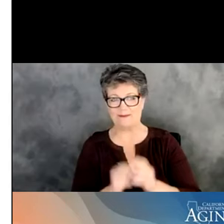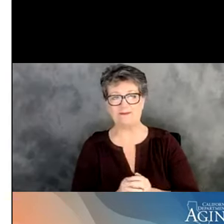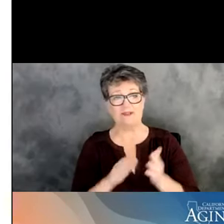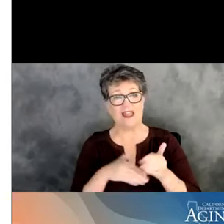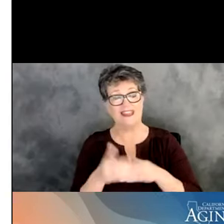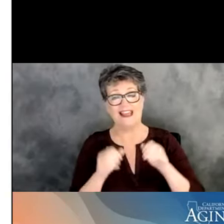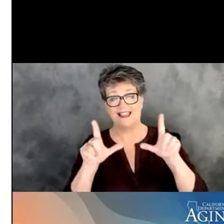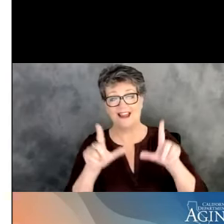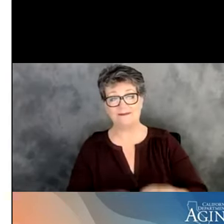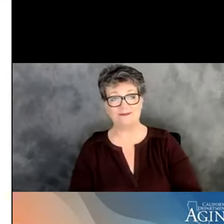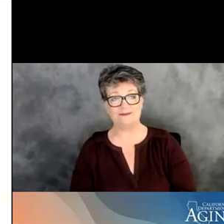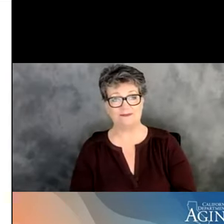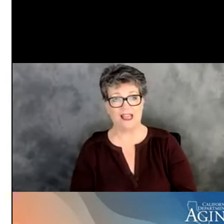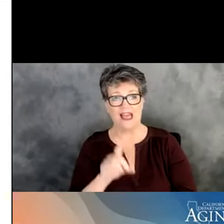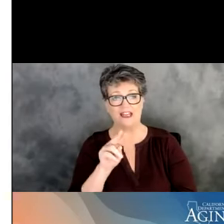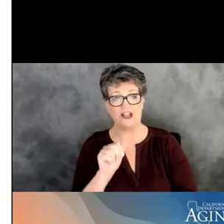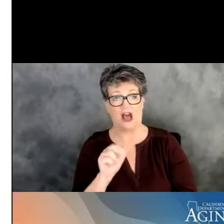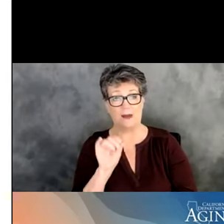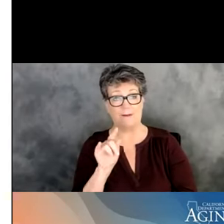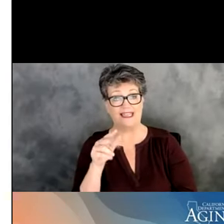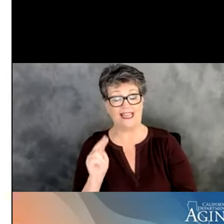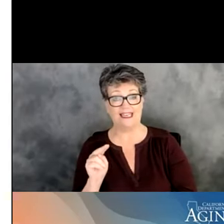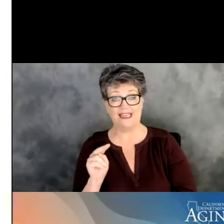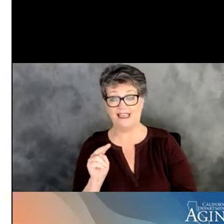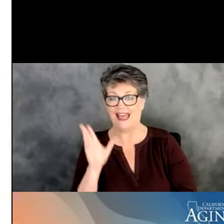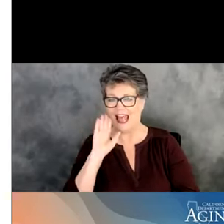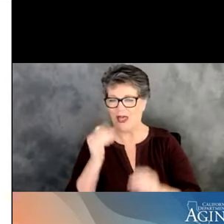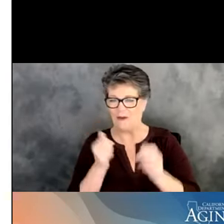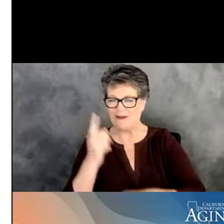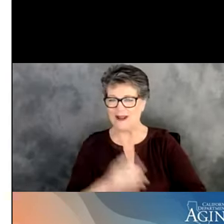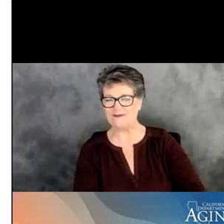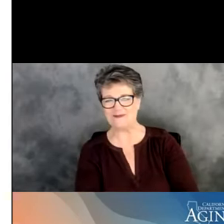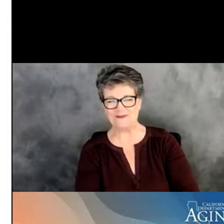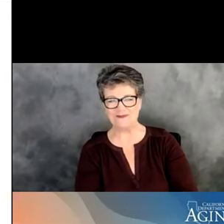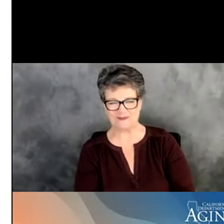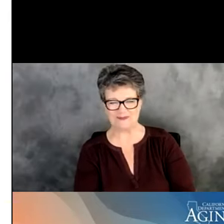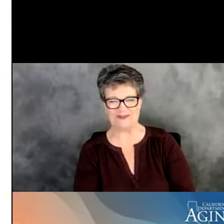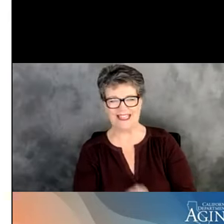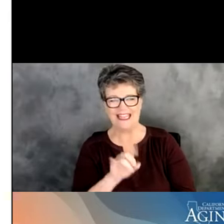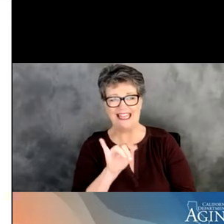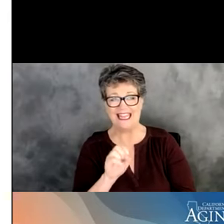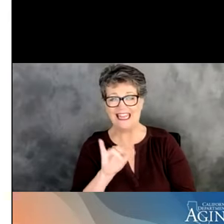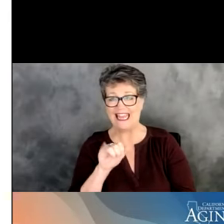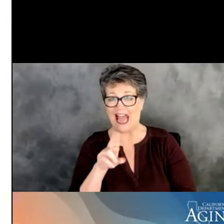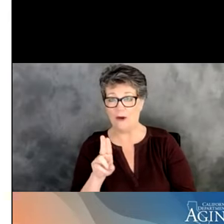slide, please. We have Donna Benton. Hello, everybody. Hi, Edie Yao.